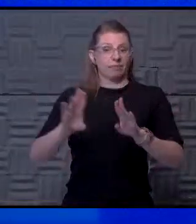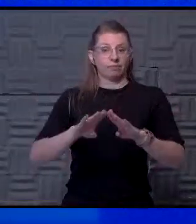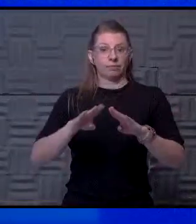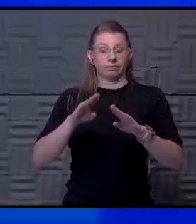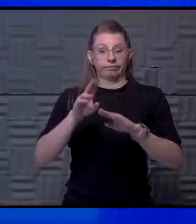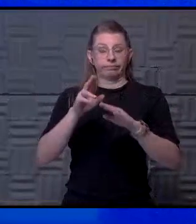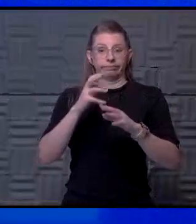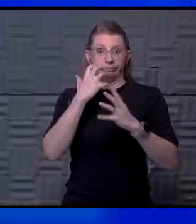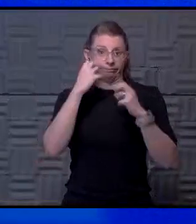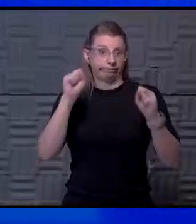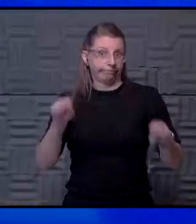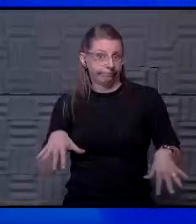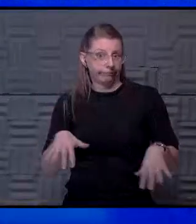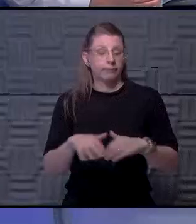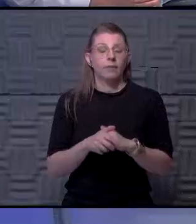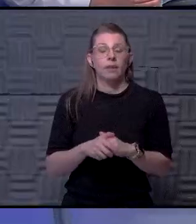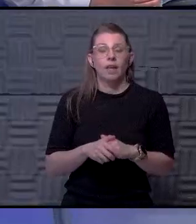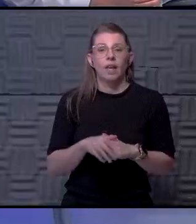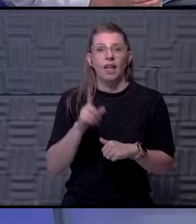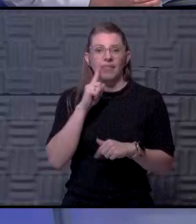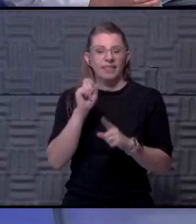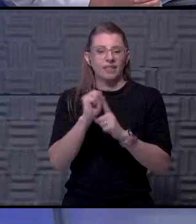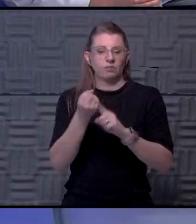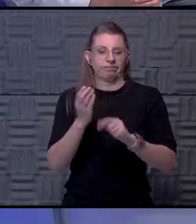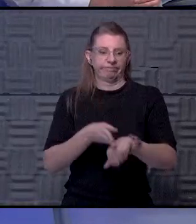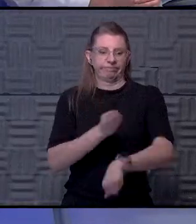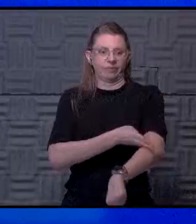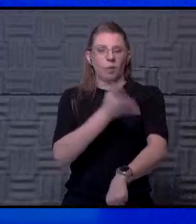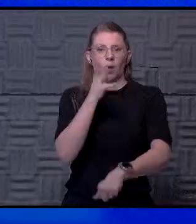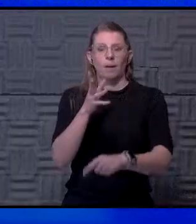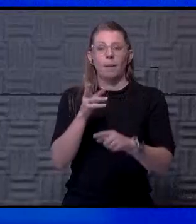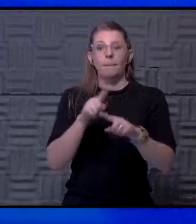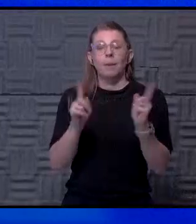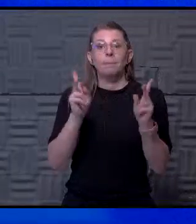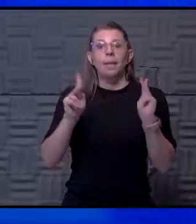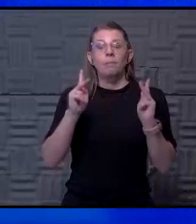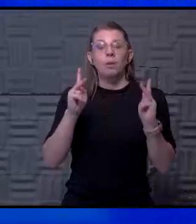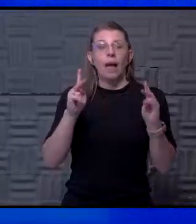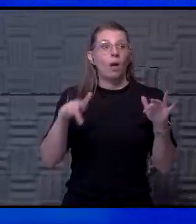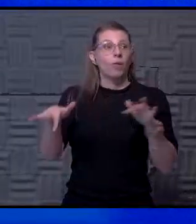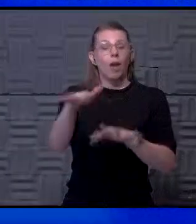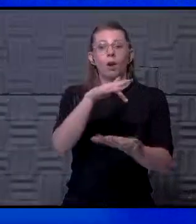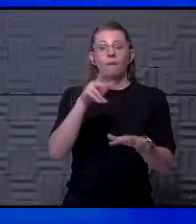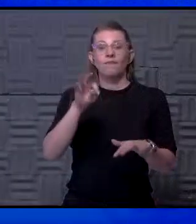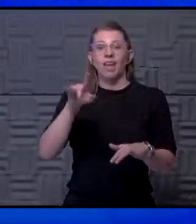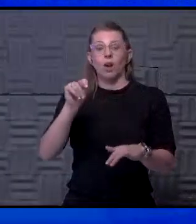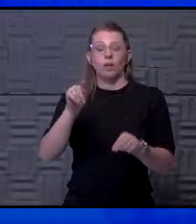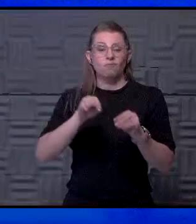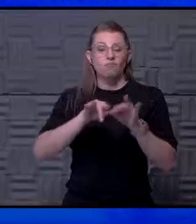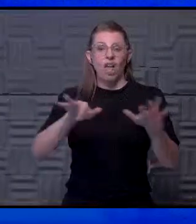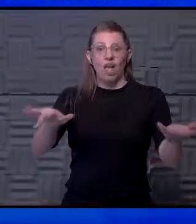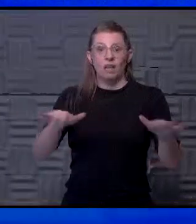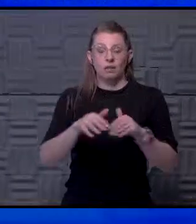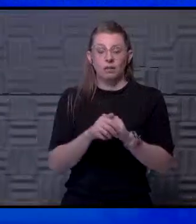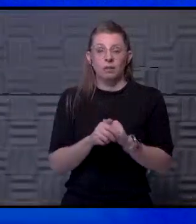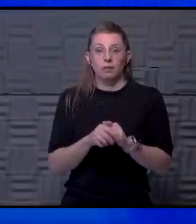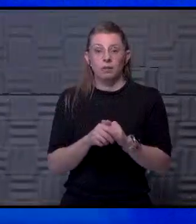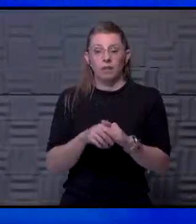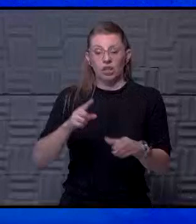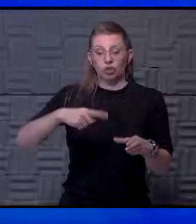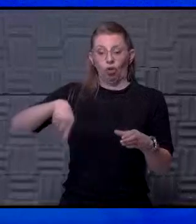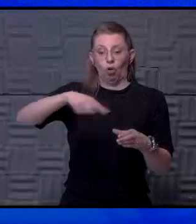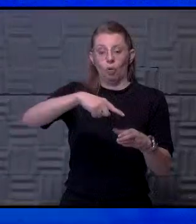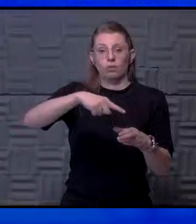I think we'll see it. I think we'll see a better situation. But if people are out there, and the variant spreads, and sort of, you think about it in concentric